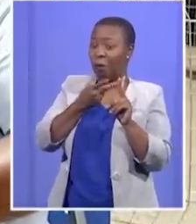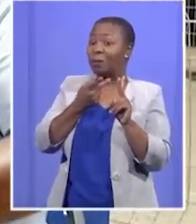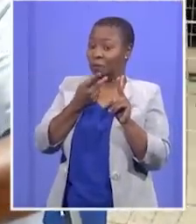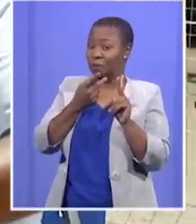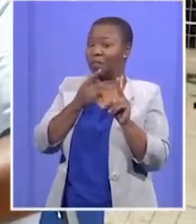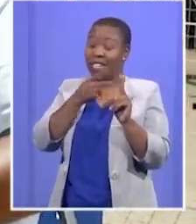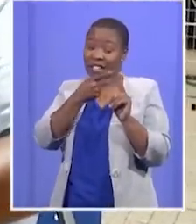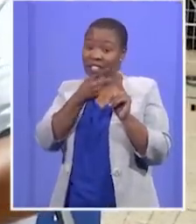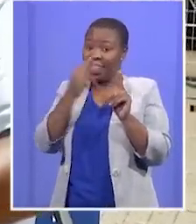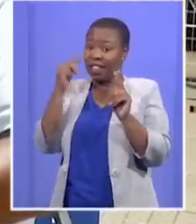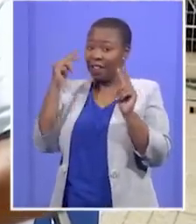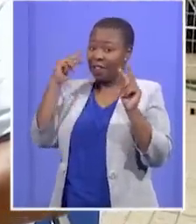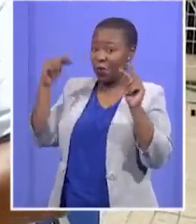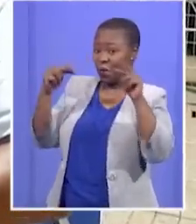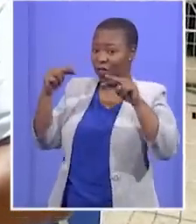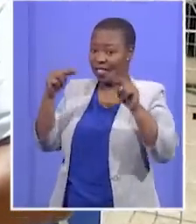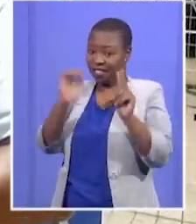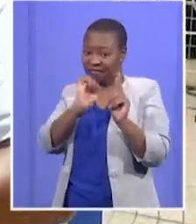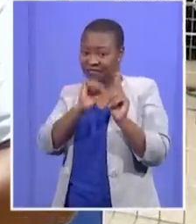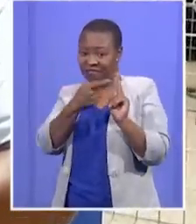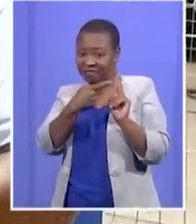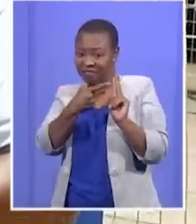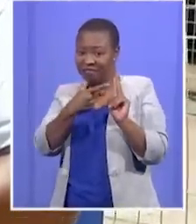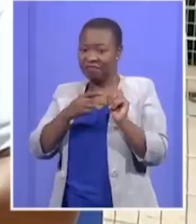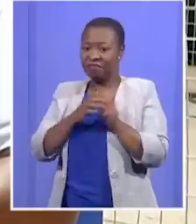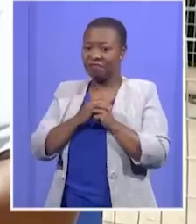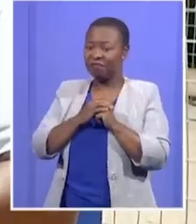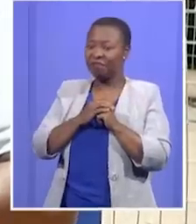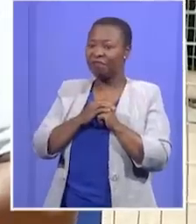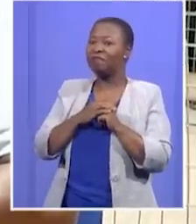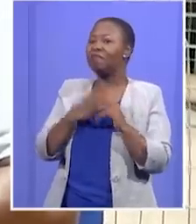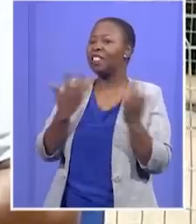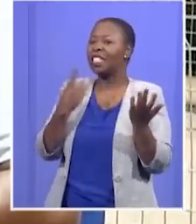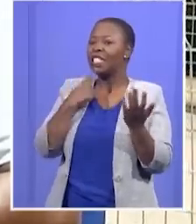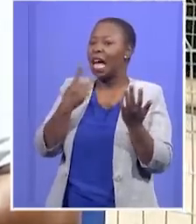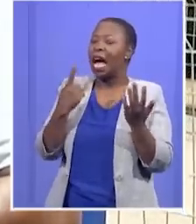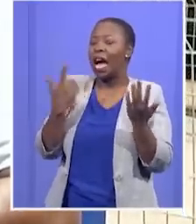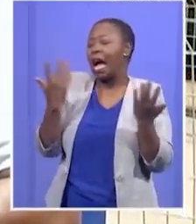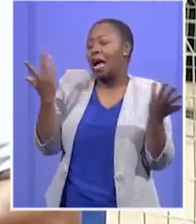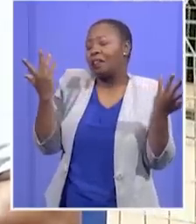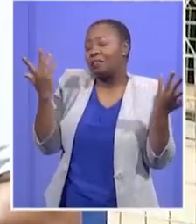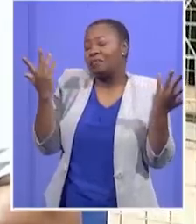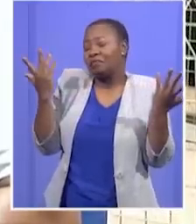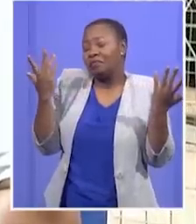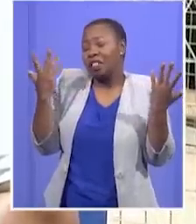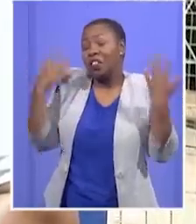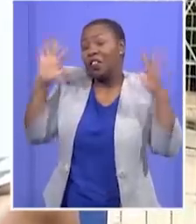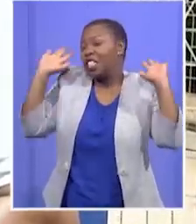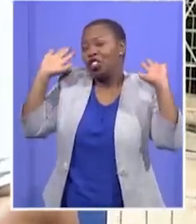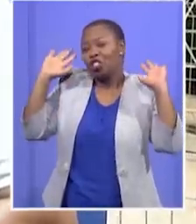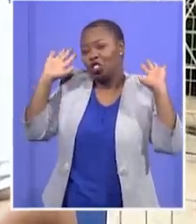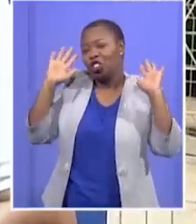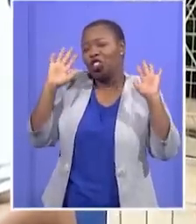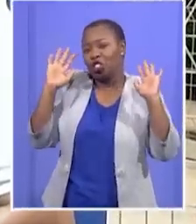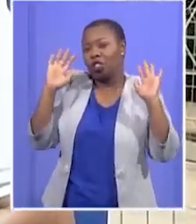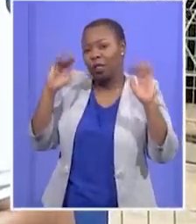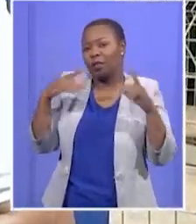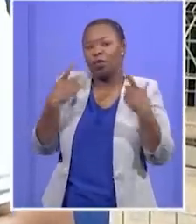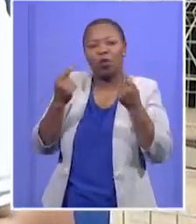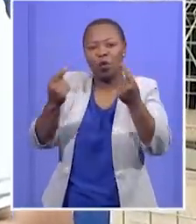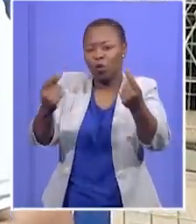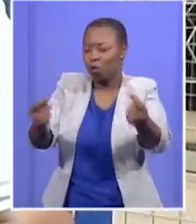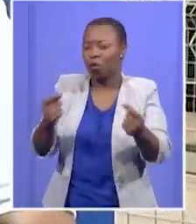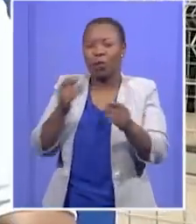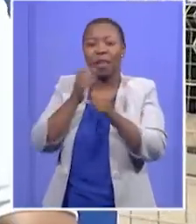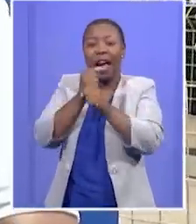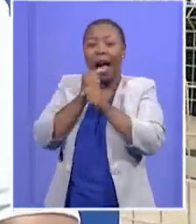be that they have done anything that they could, that their campaigners have done as much